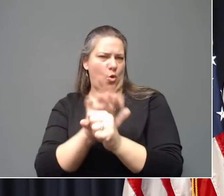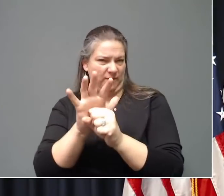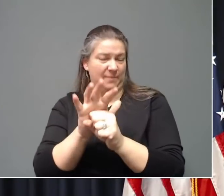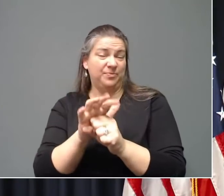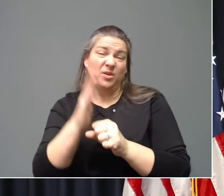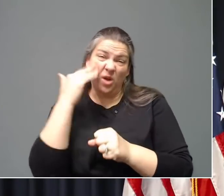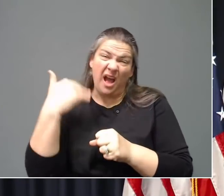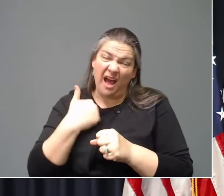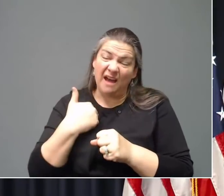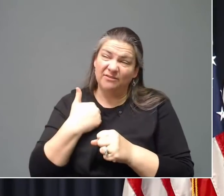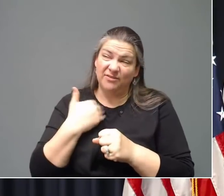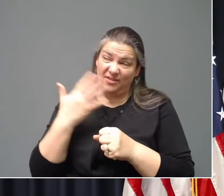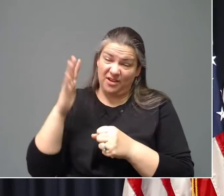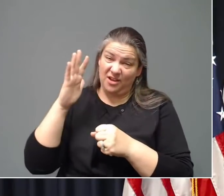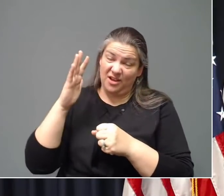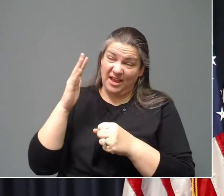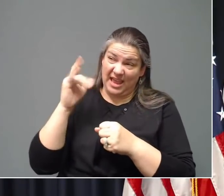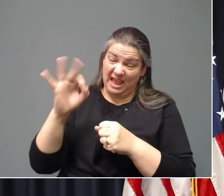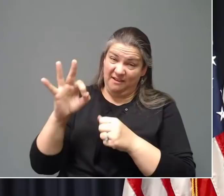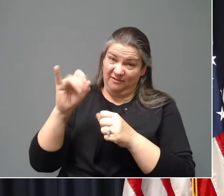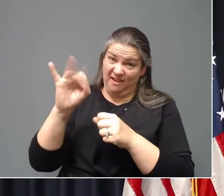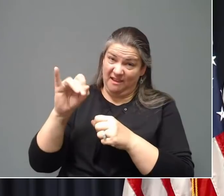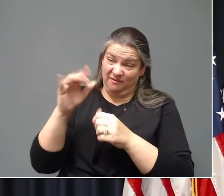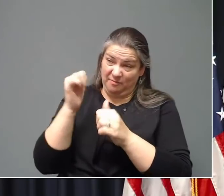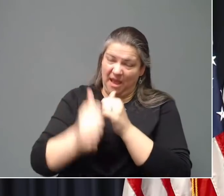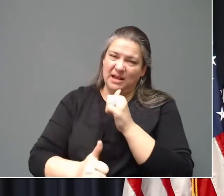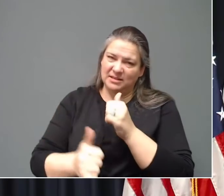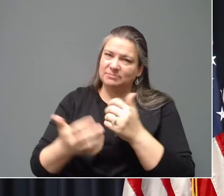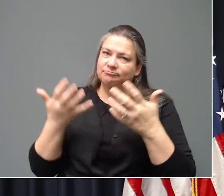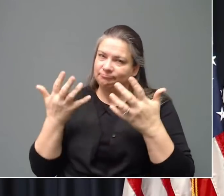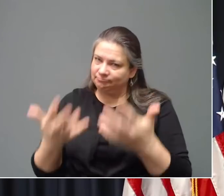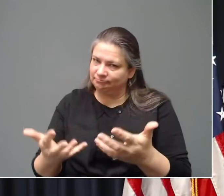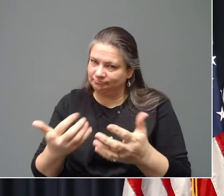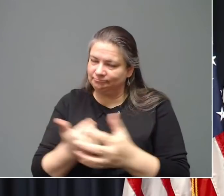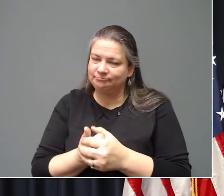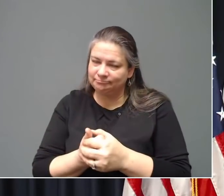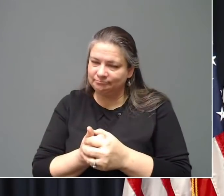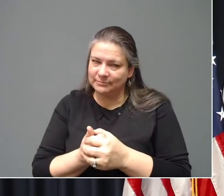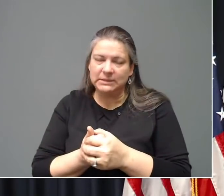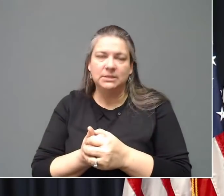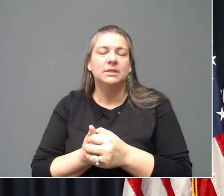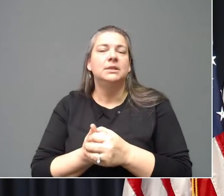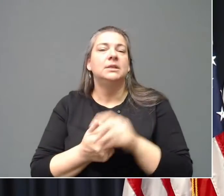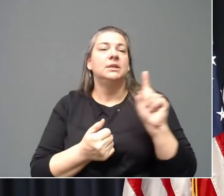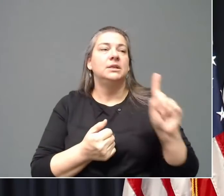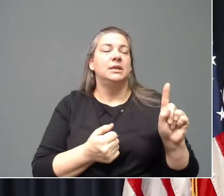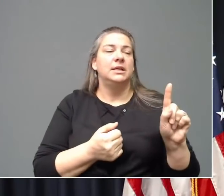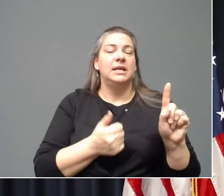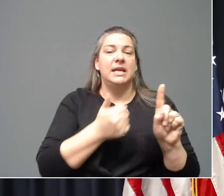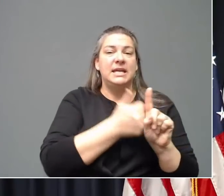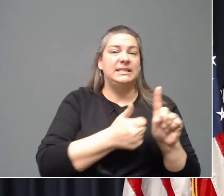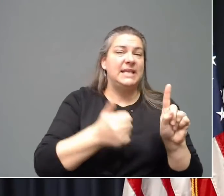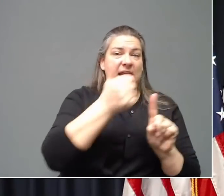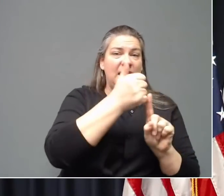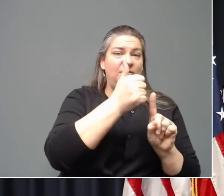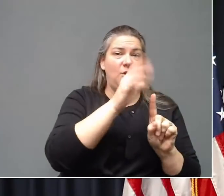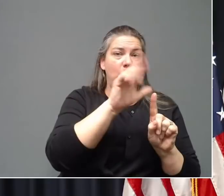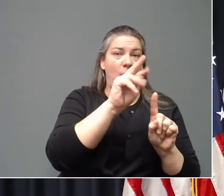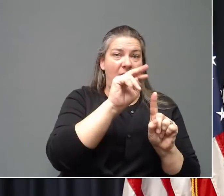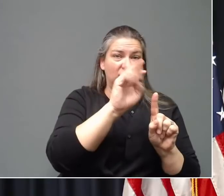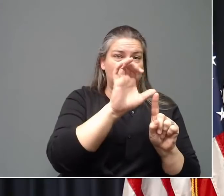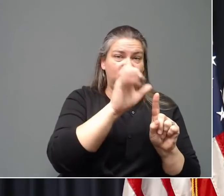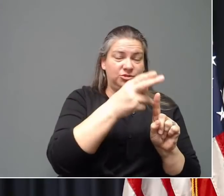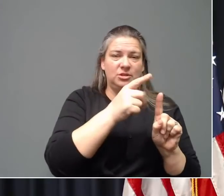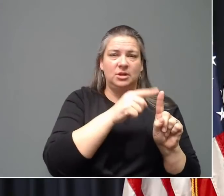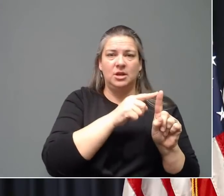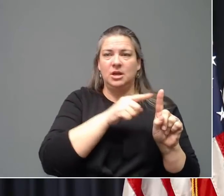of the executive branch doesn't consult with the legislative branch. Well, consultation is actually